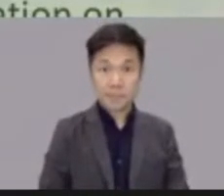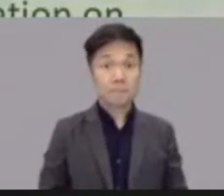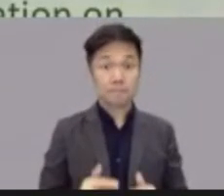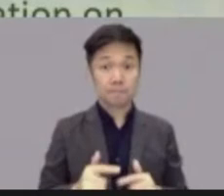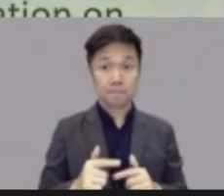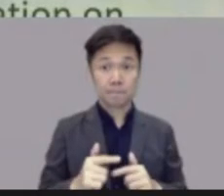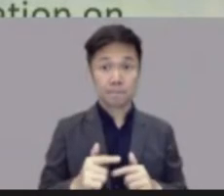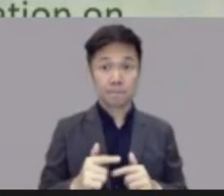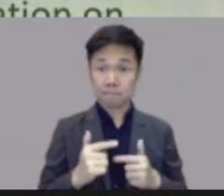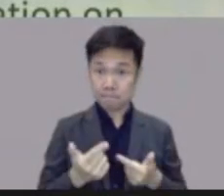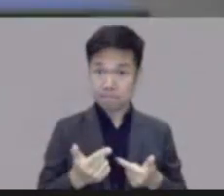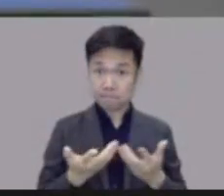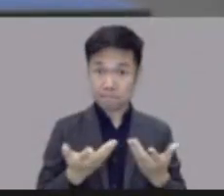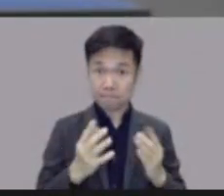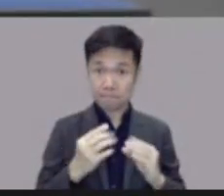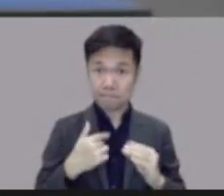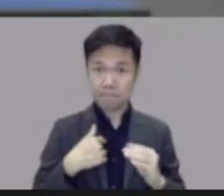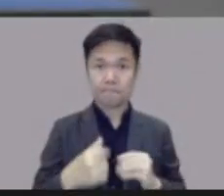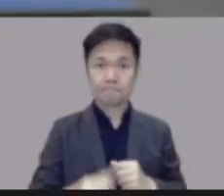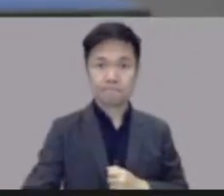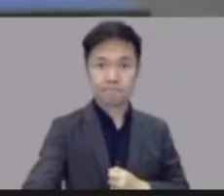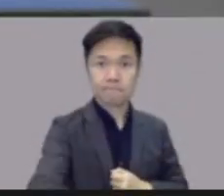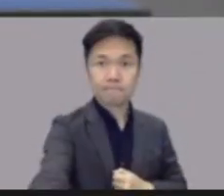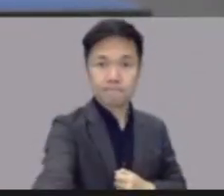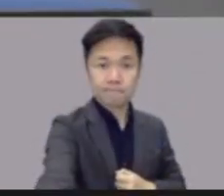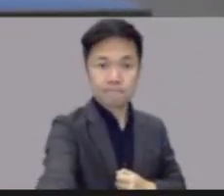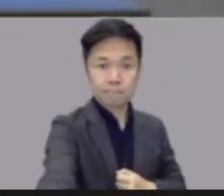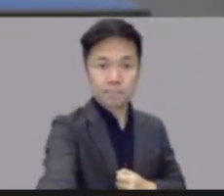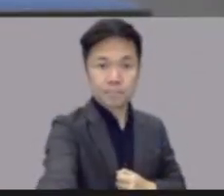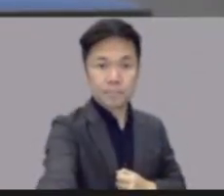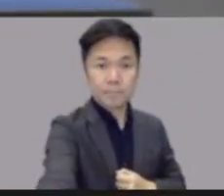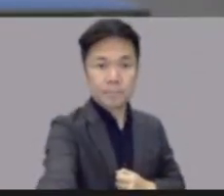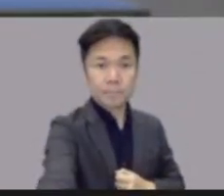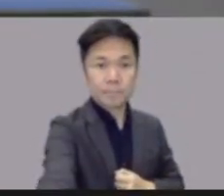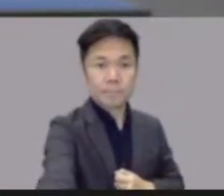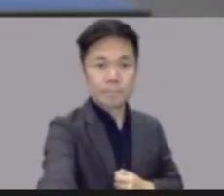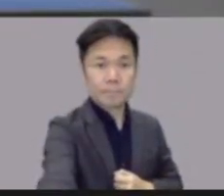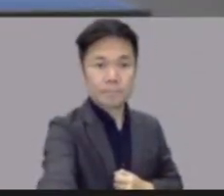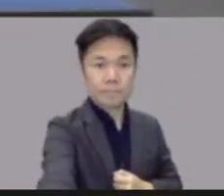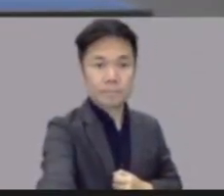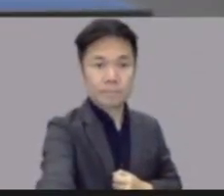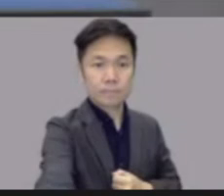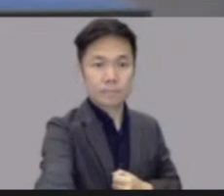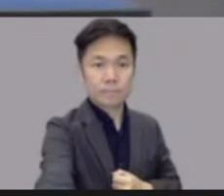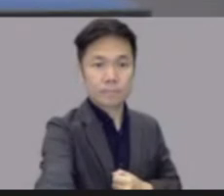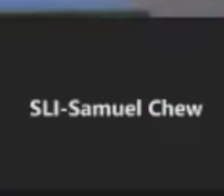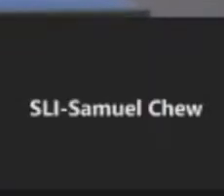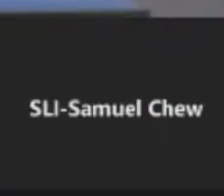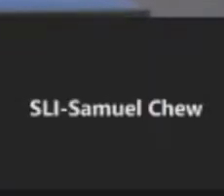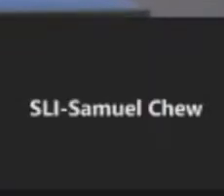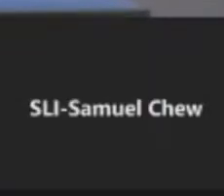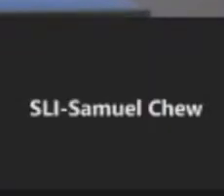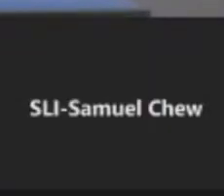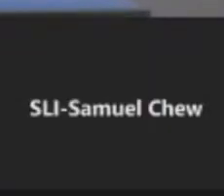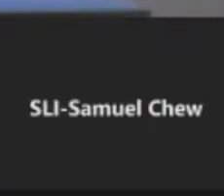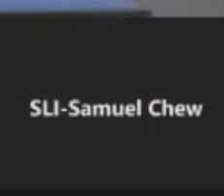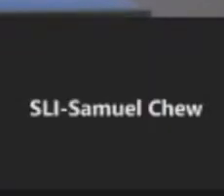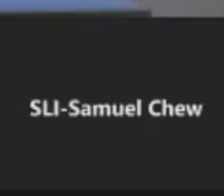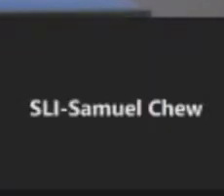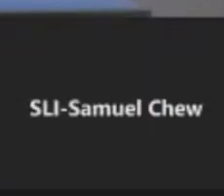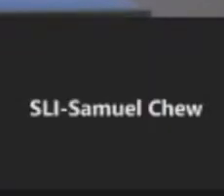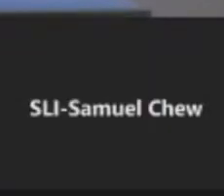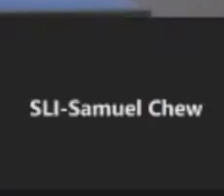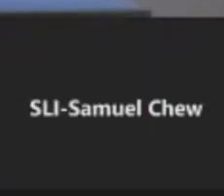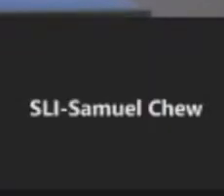thank you okay um I don't see the representative here so can we move on to the second